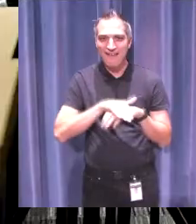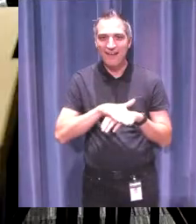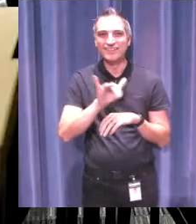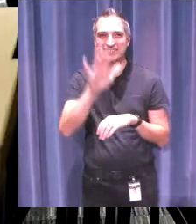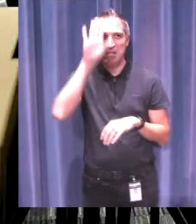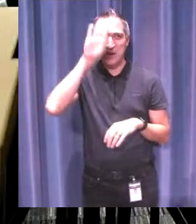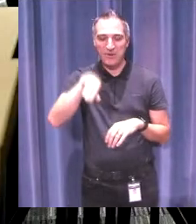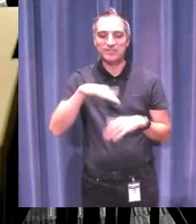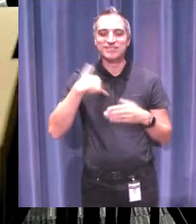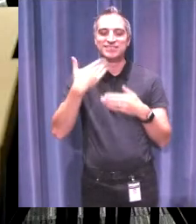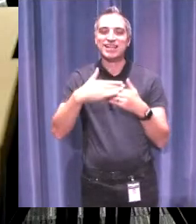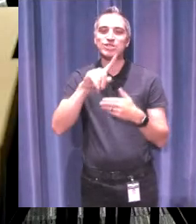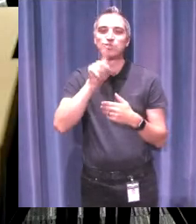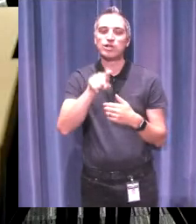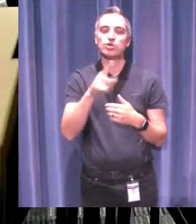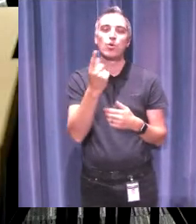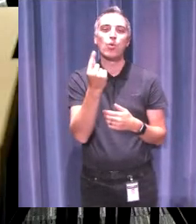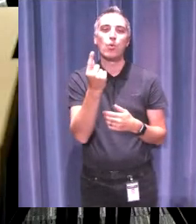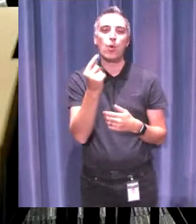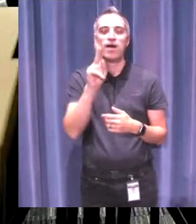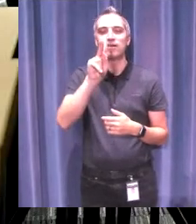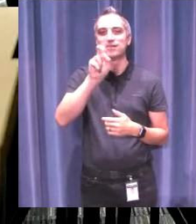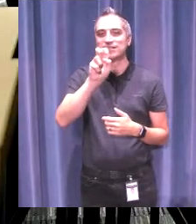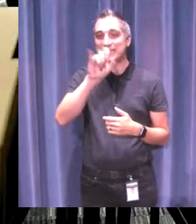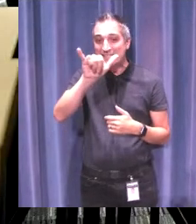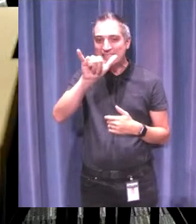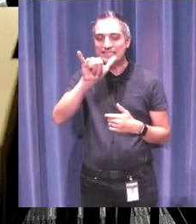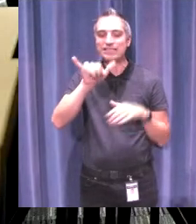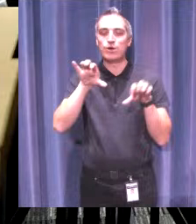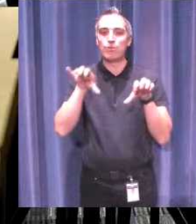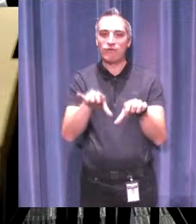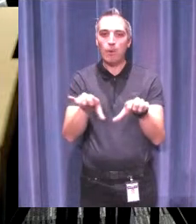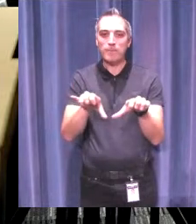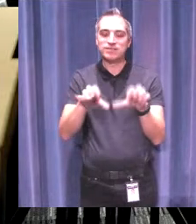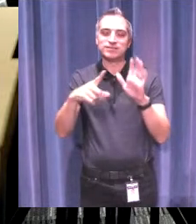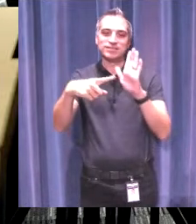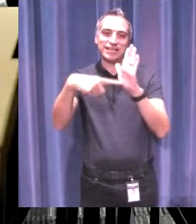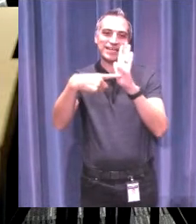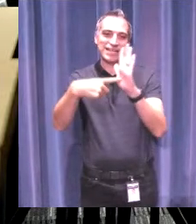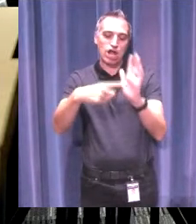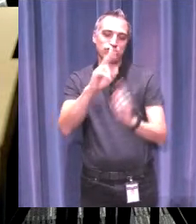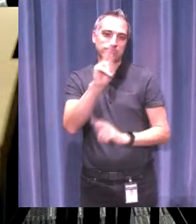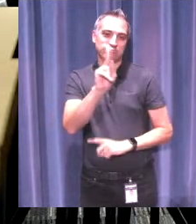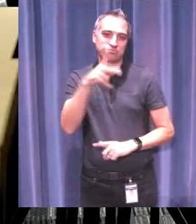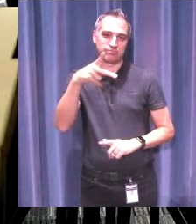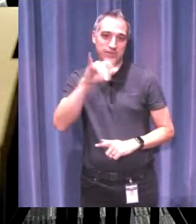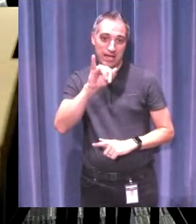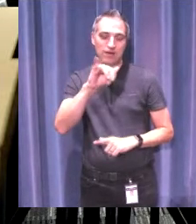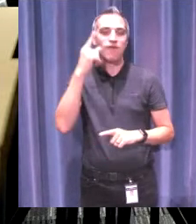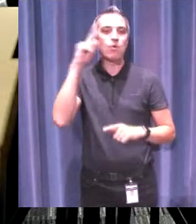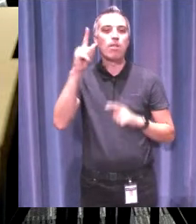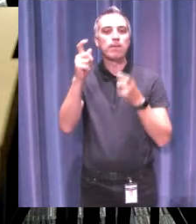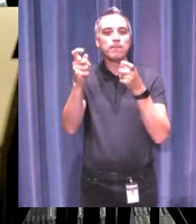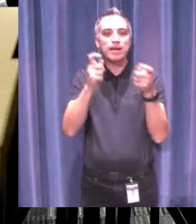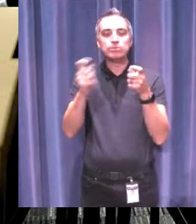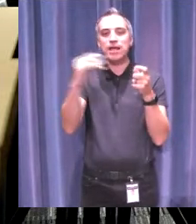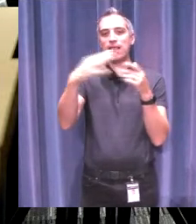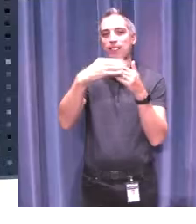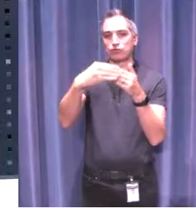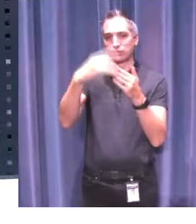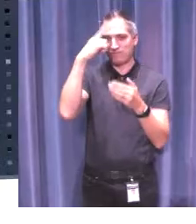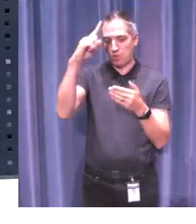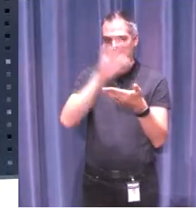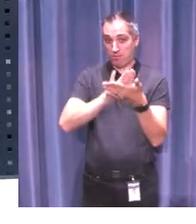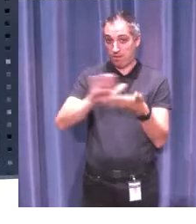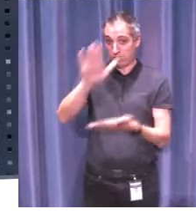Okay, the next question. What key performance indicators would you monitor for the management and leadership of the college?